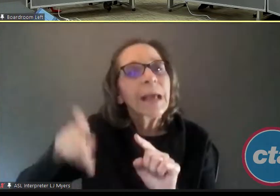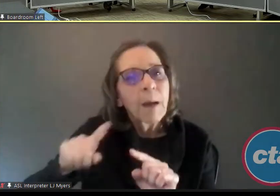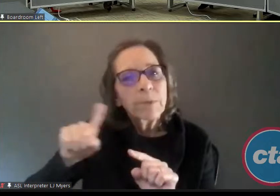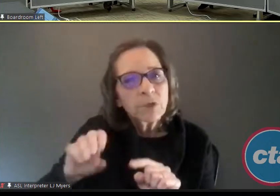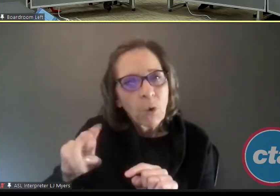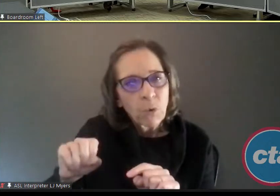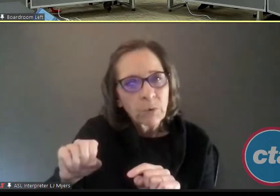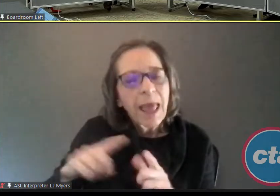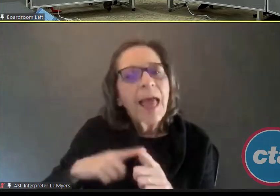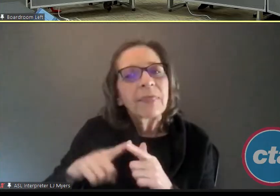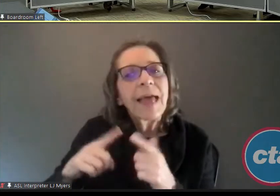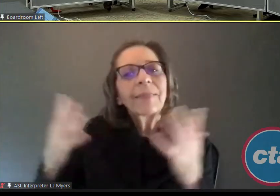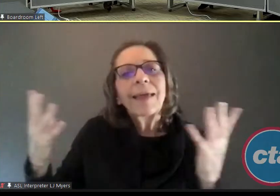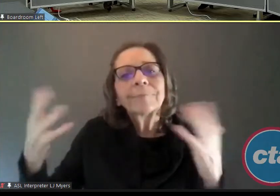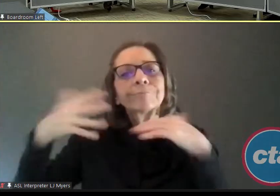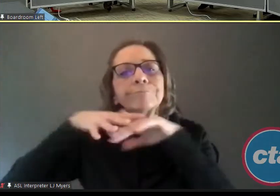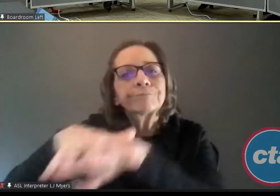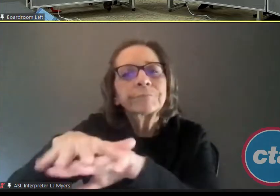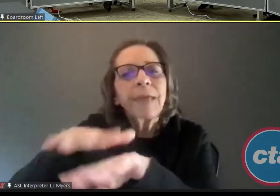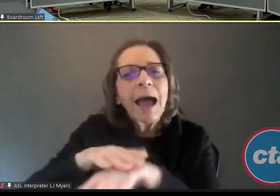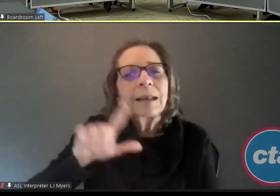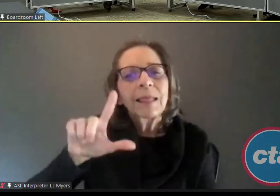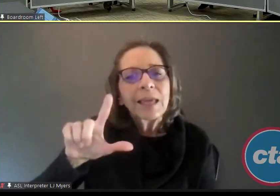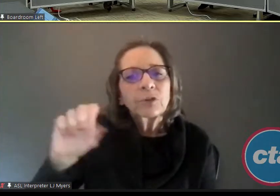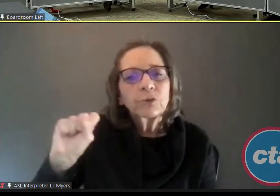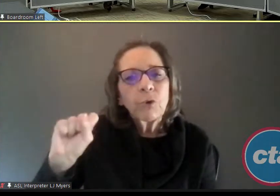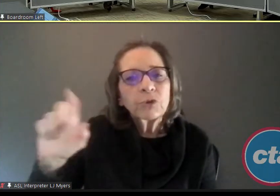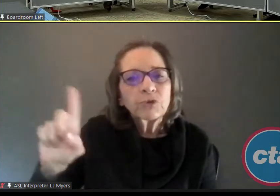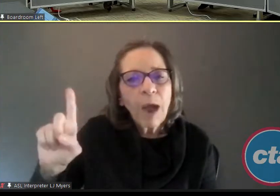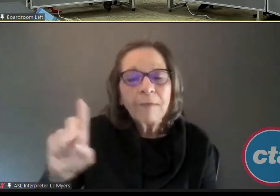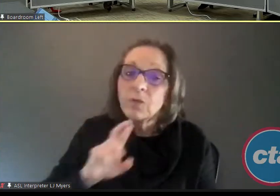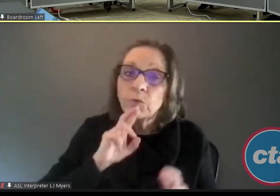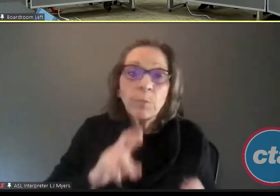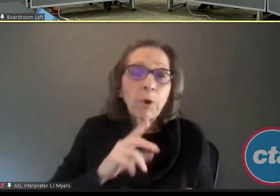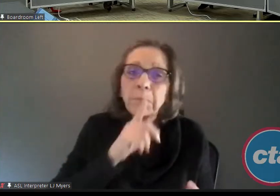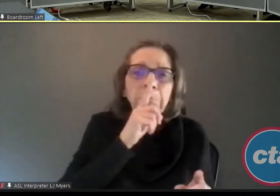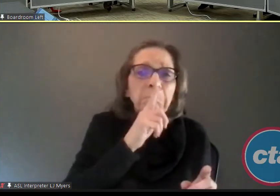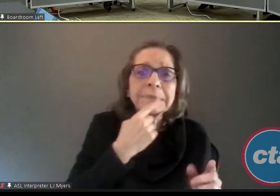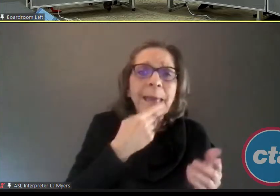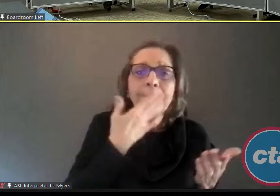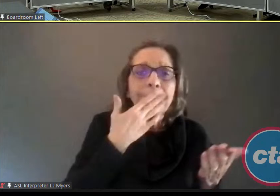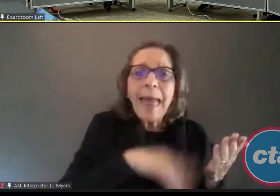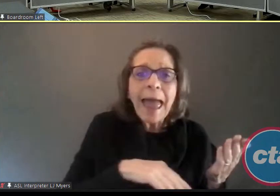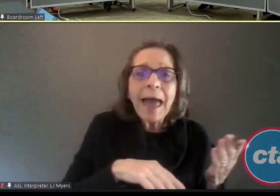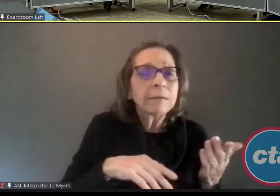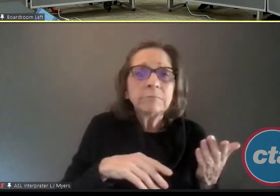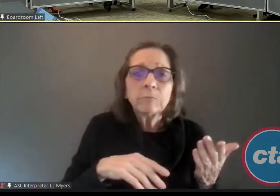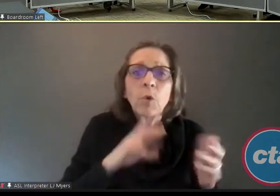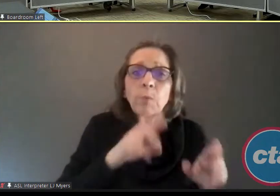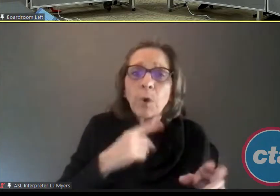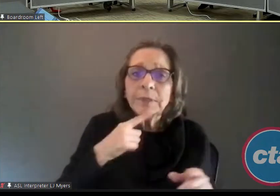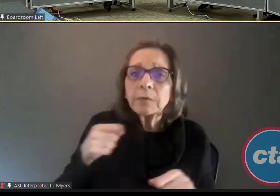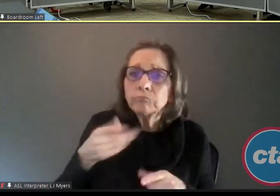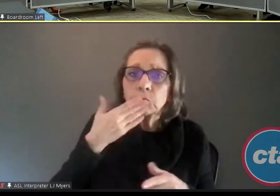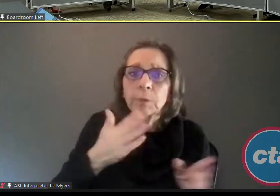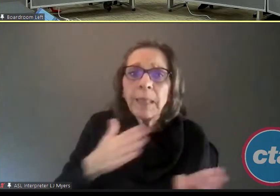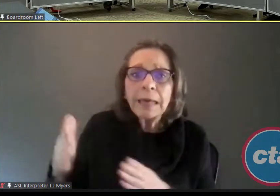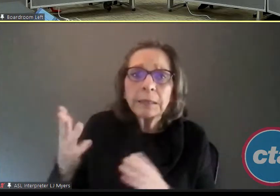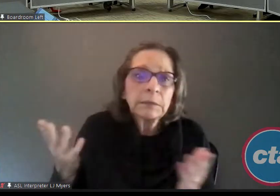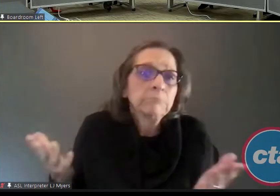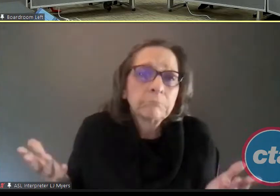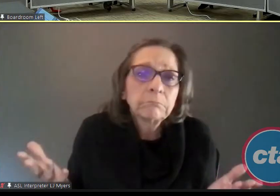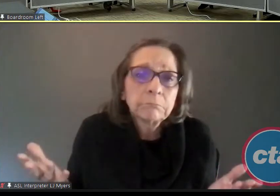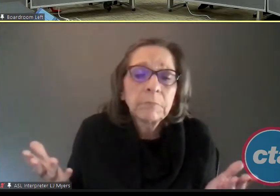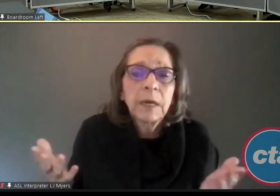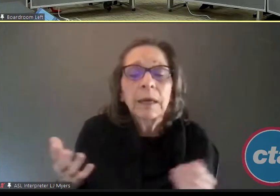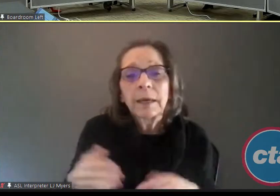and then they all jump together onto Lakeshore Drive. And the report didn't say that's bad. It said that's actually probably proper planning as you go forward. Yeah. If